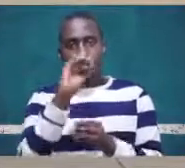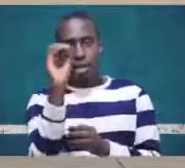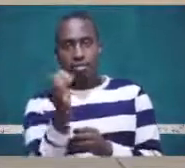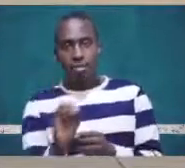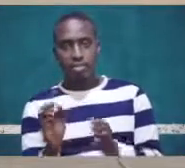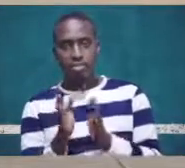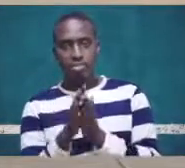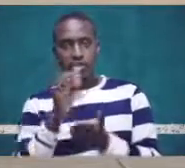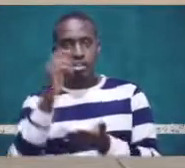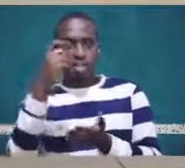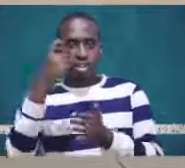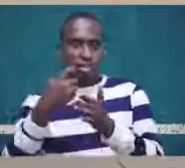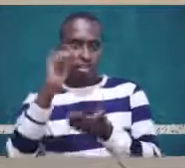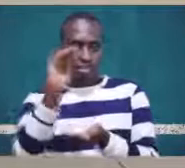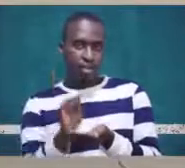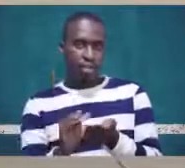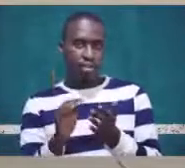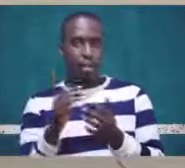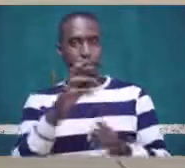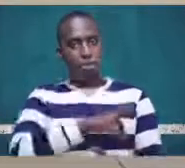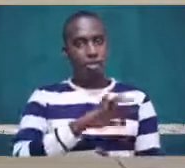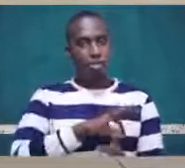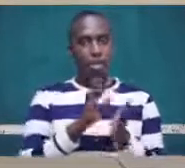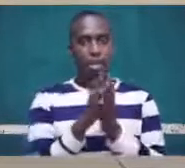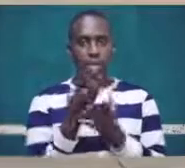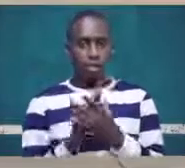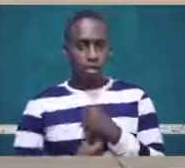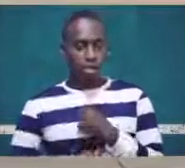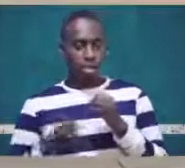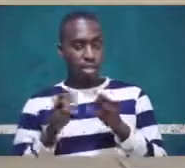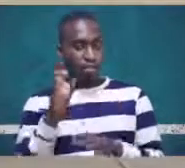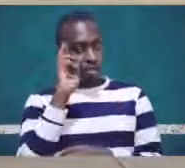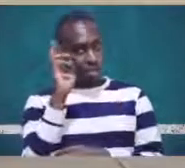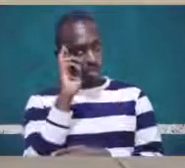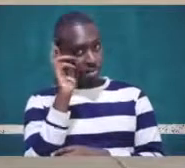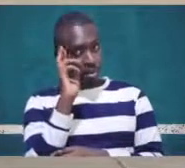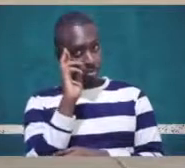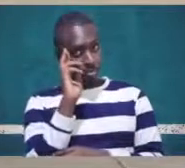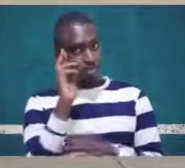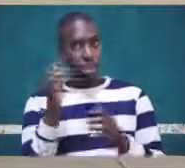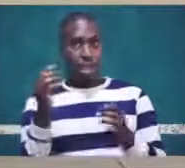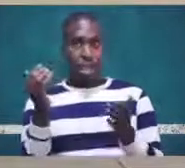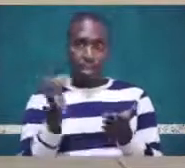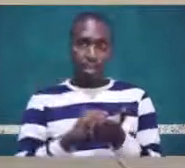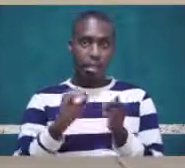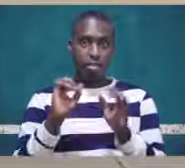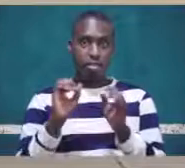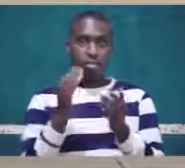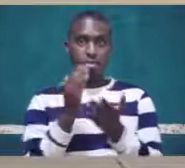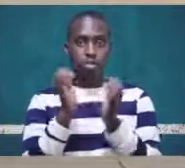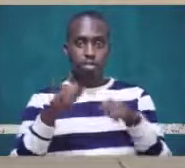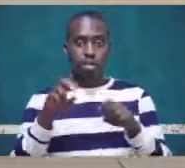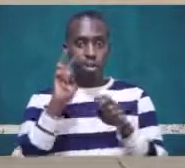percentage discount, profit, and loss. And as you remember, again, as you can read from the